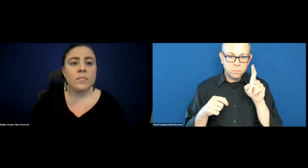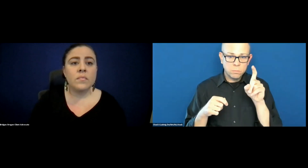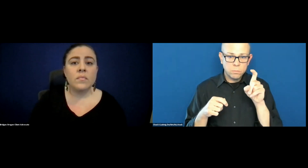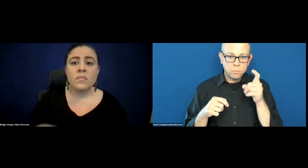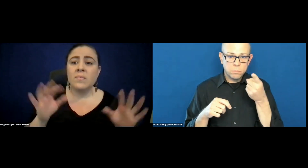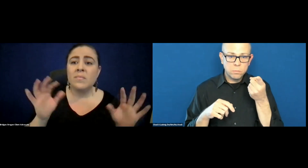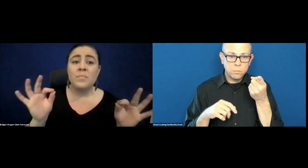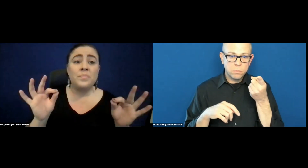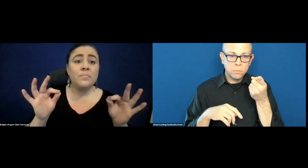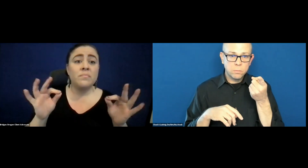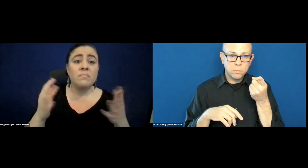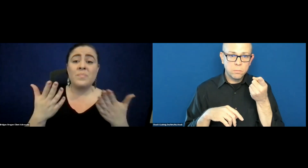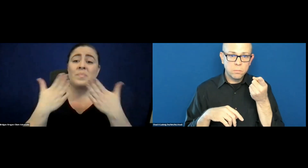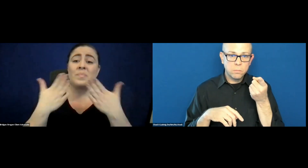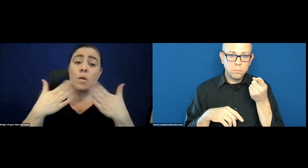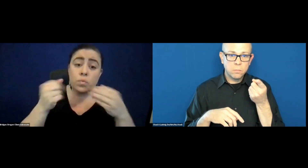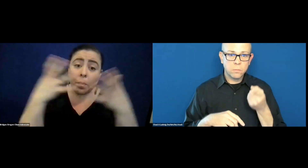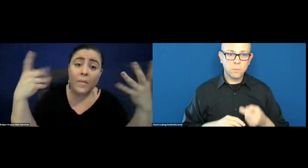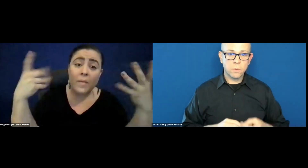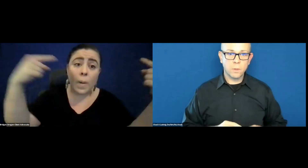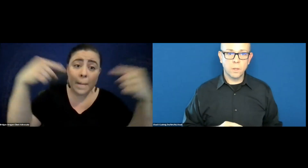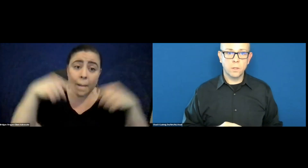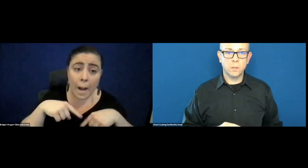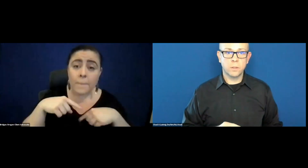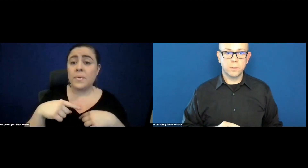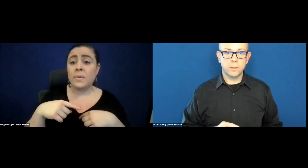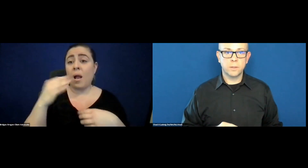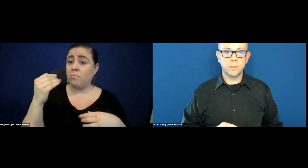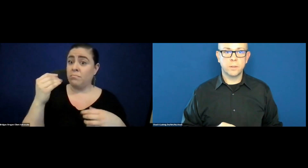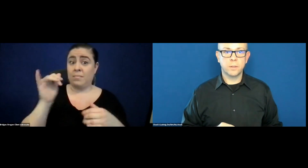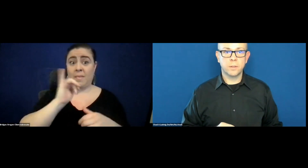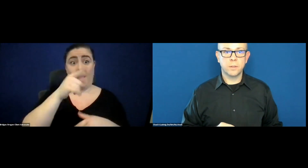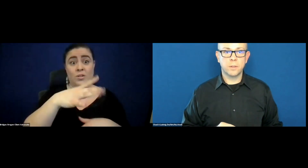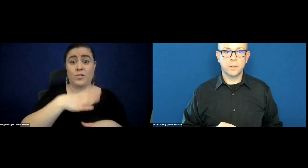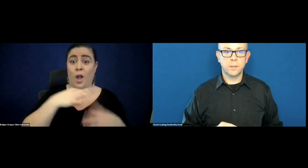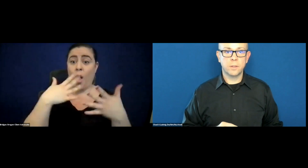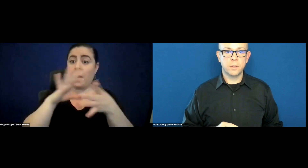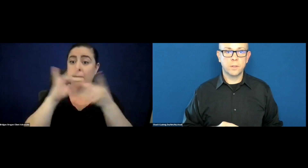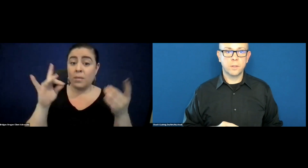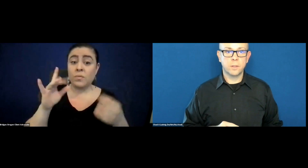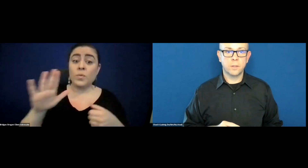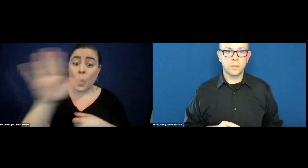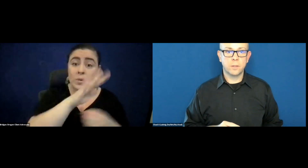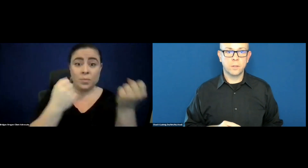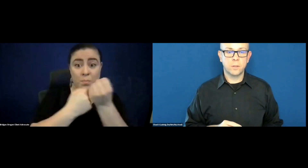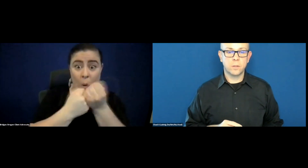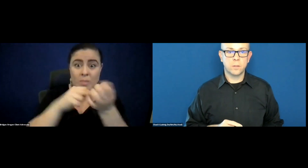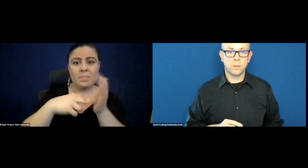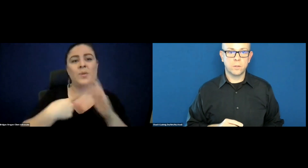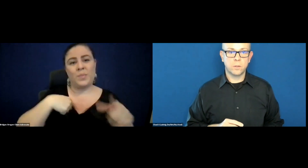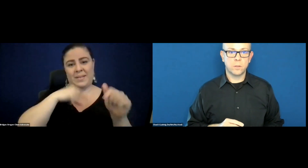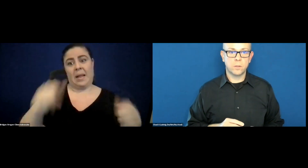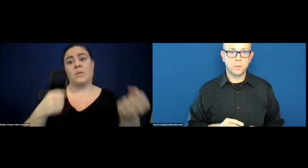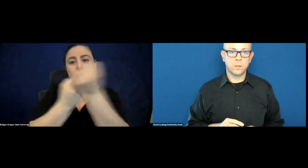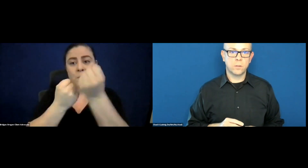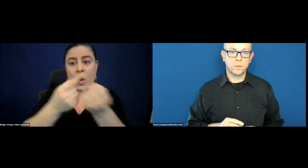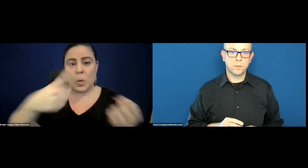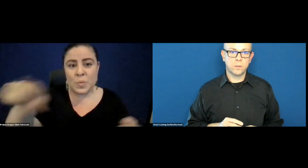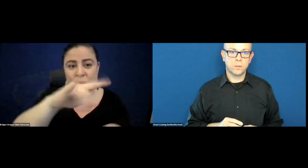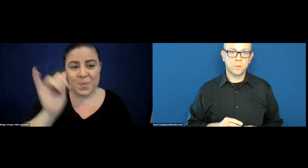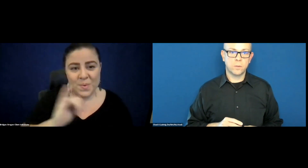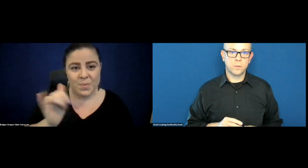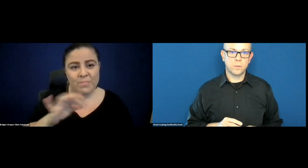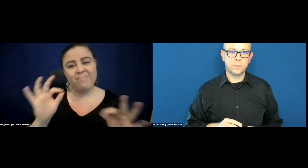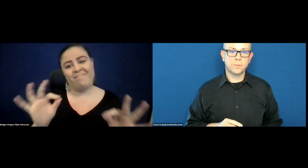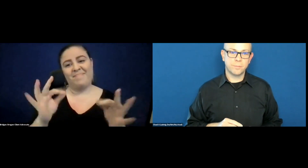Sammy, do you have any last words before we close? I want to thank you so much for coming. And like Chad already mentioned, your support